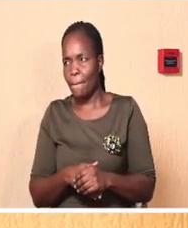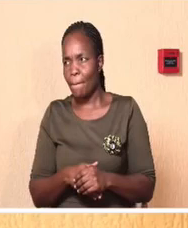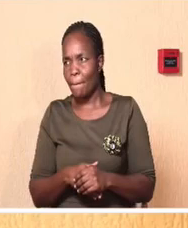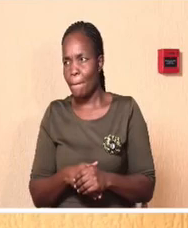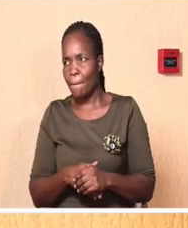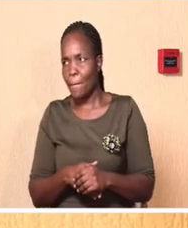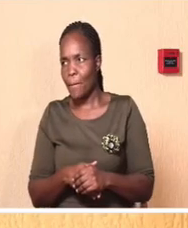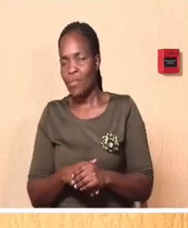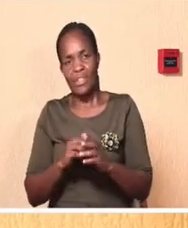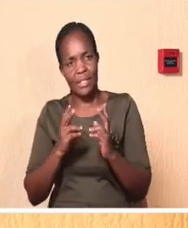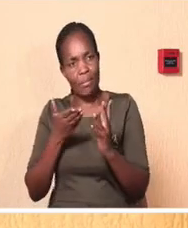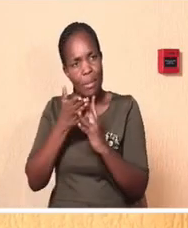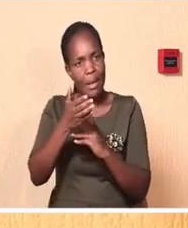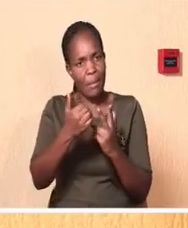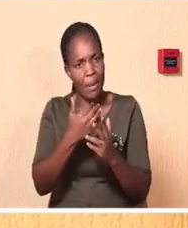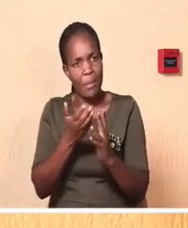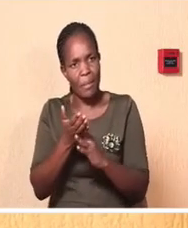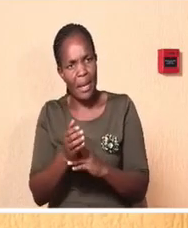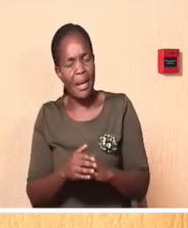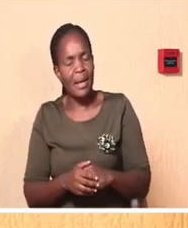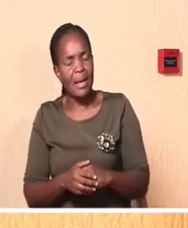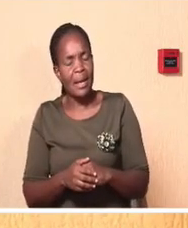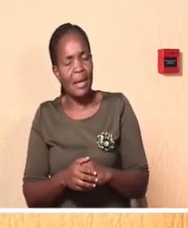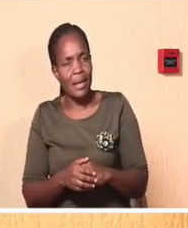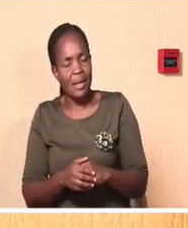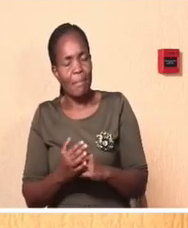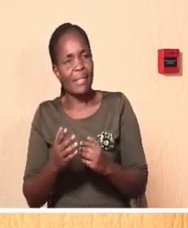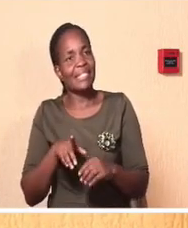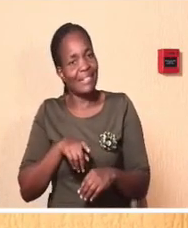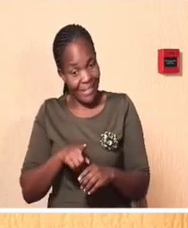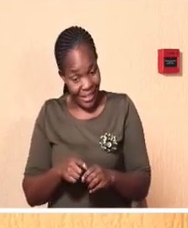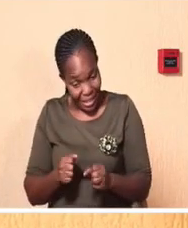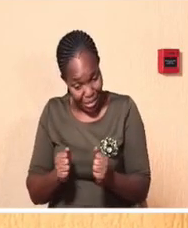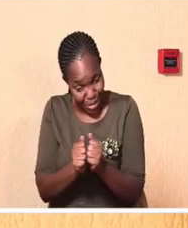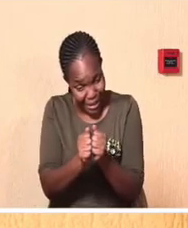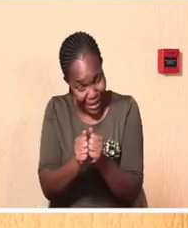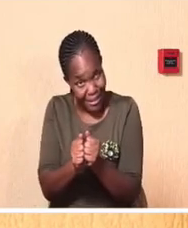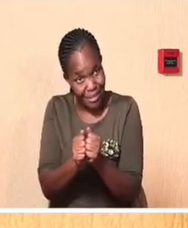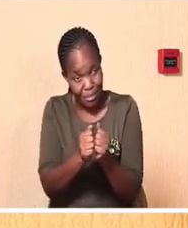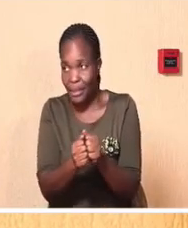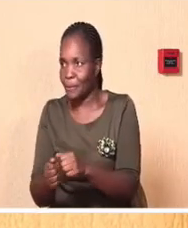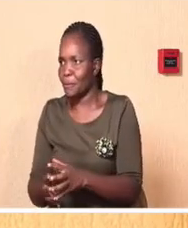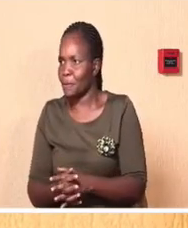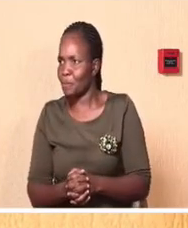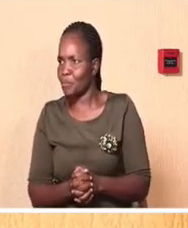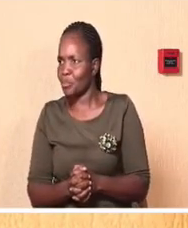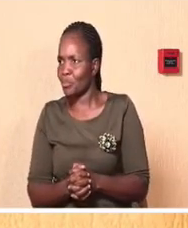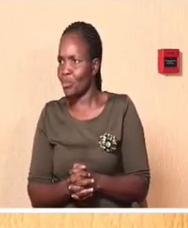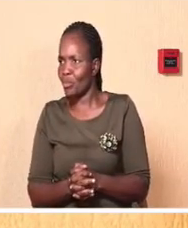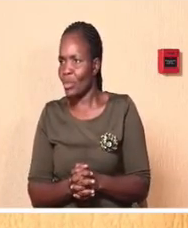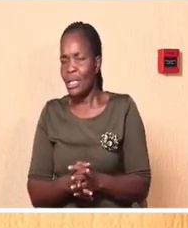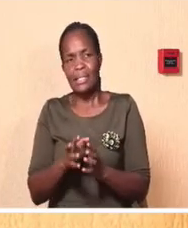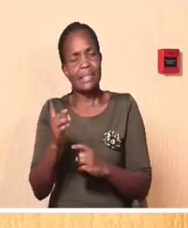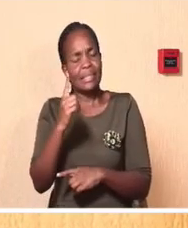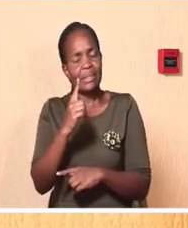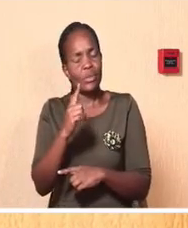and really, at the end of the day, we sit with huge numbers. So if you could maybe just address that, peak day, what have we done to prepare for that